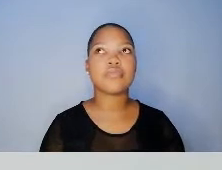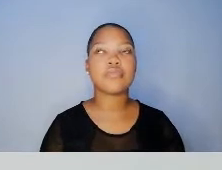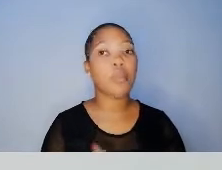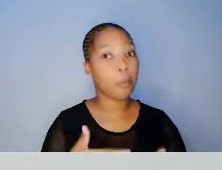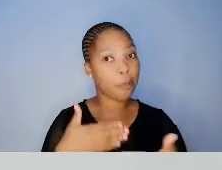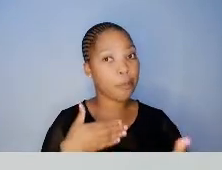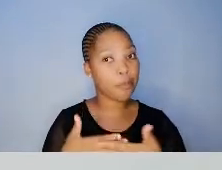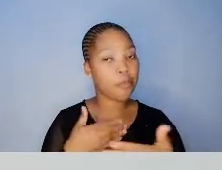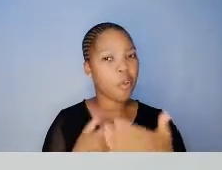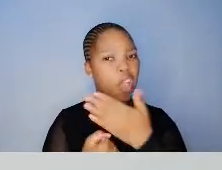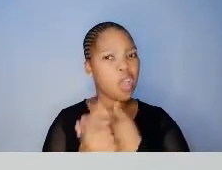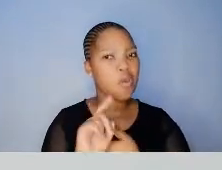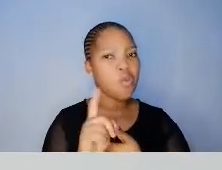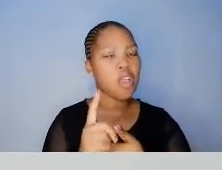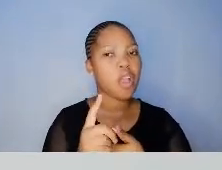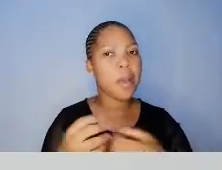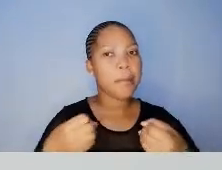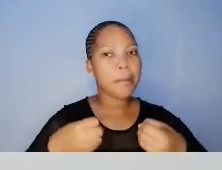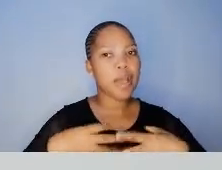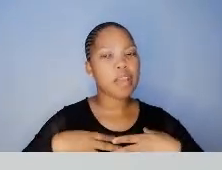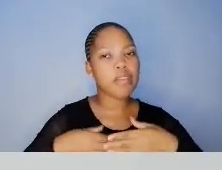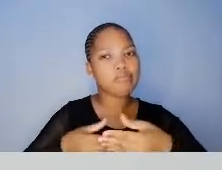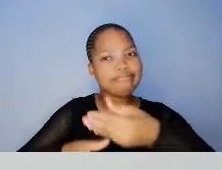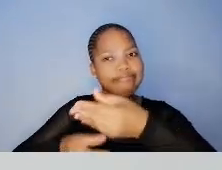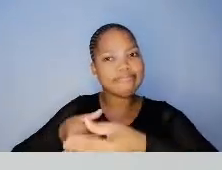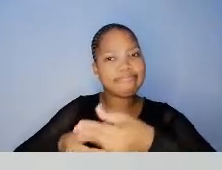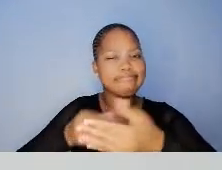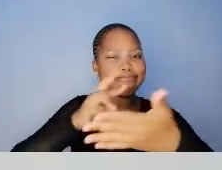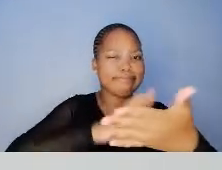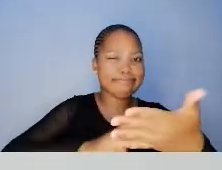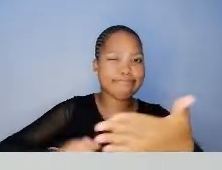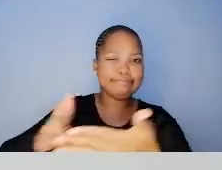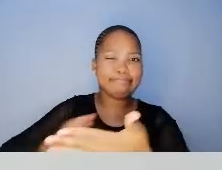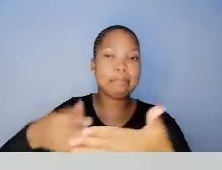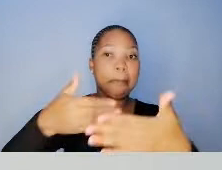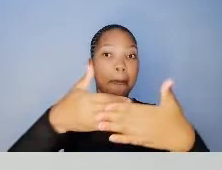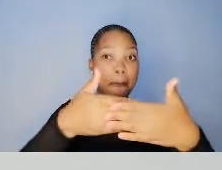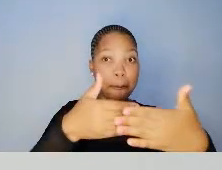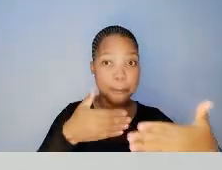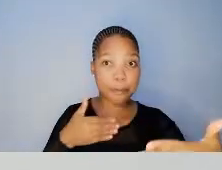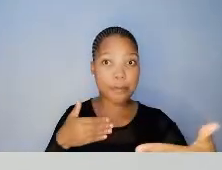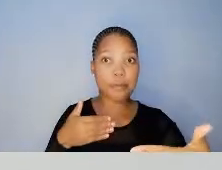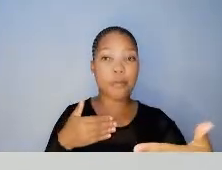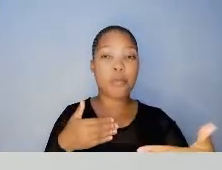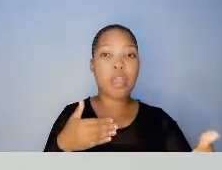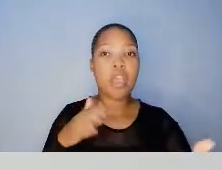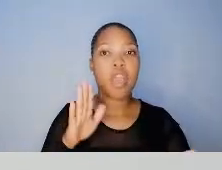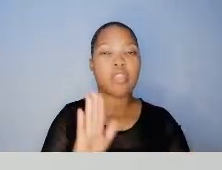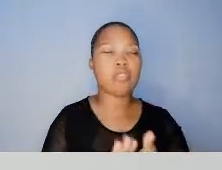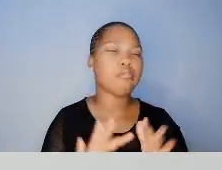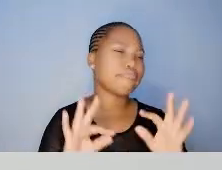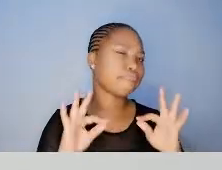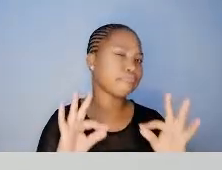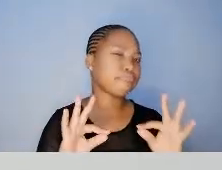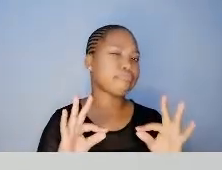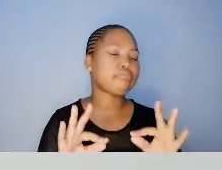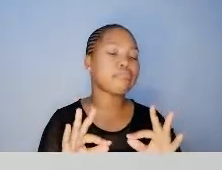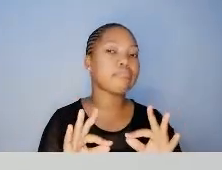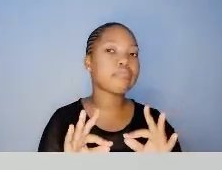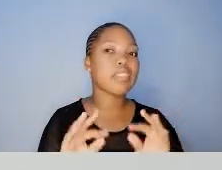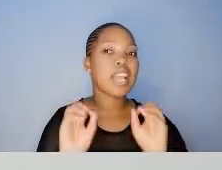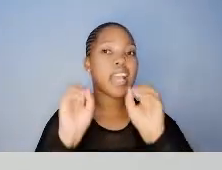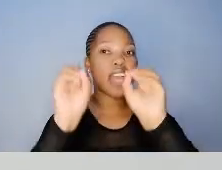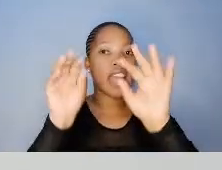Before that, they gave us handouts to read like prior, and they're just so good. Kala